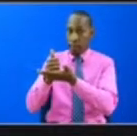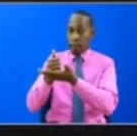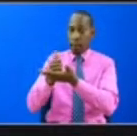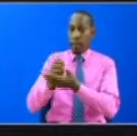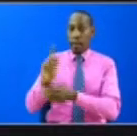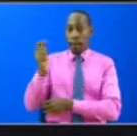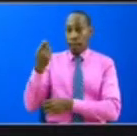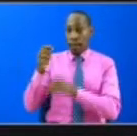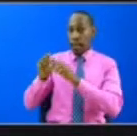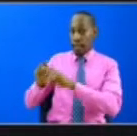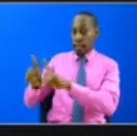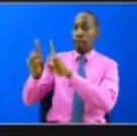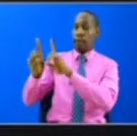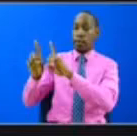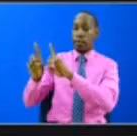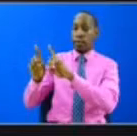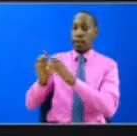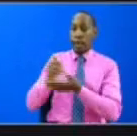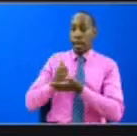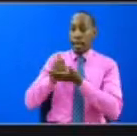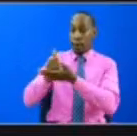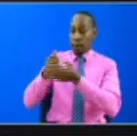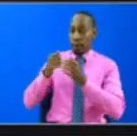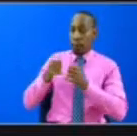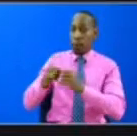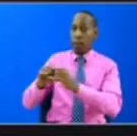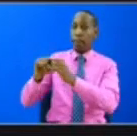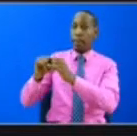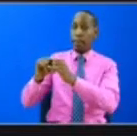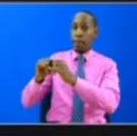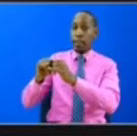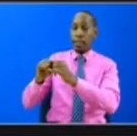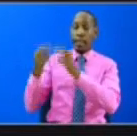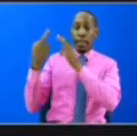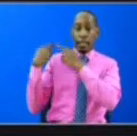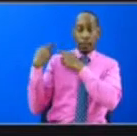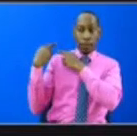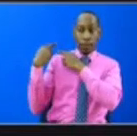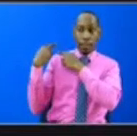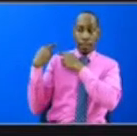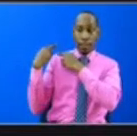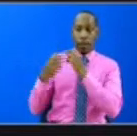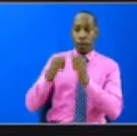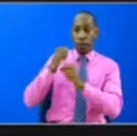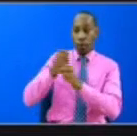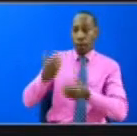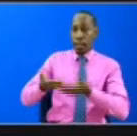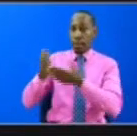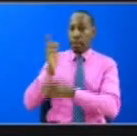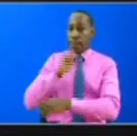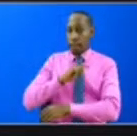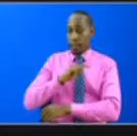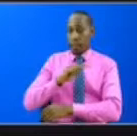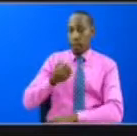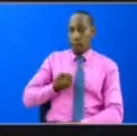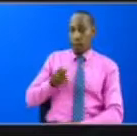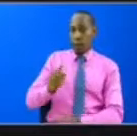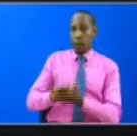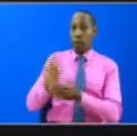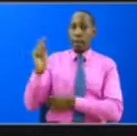anasaidia rais mwenyewe, huwa anasaidia kutekeleza majibu ile, the work that has been given to her in